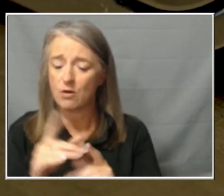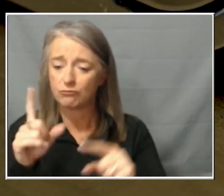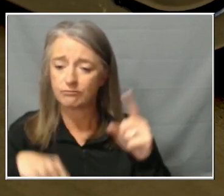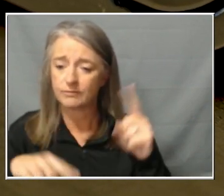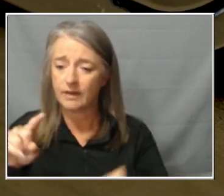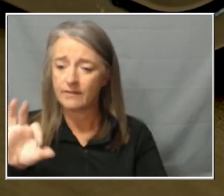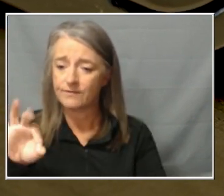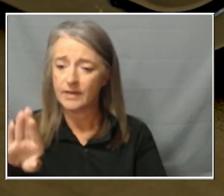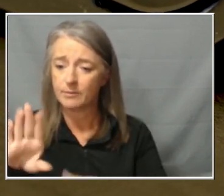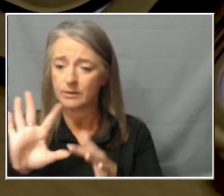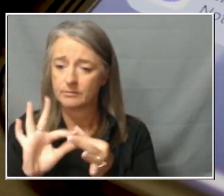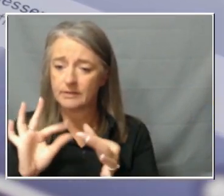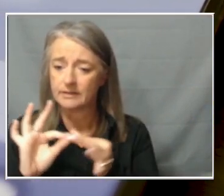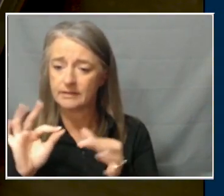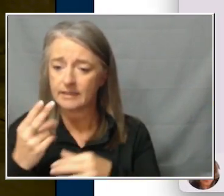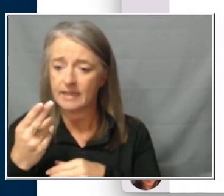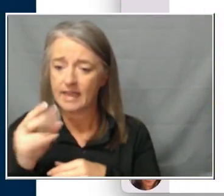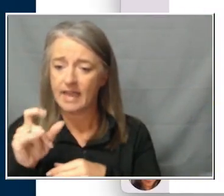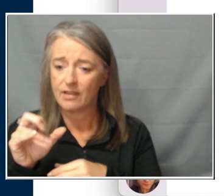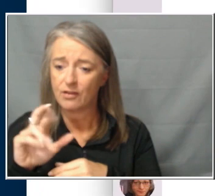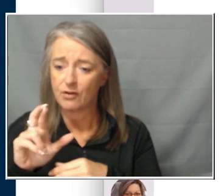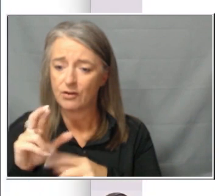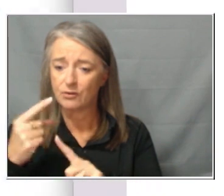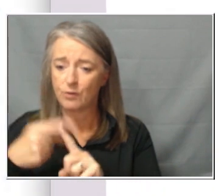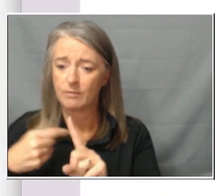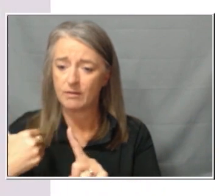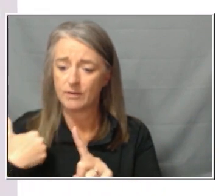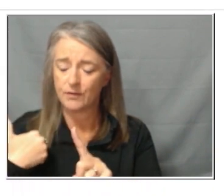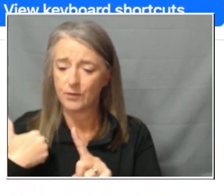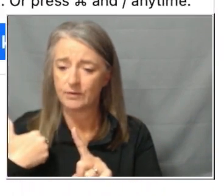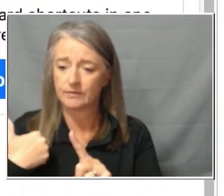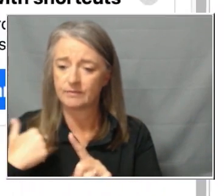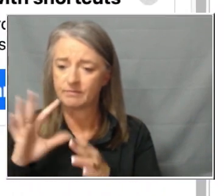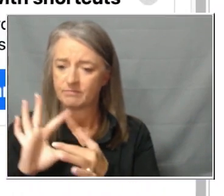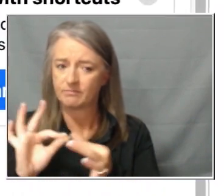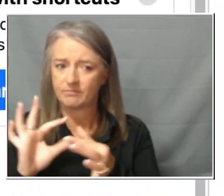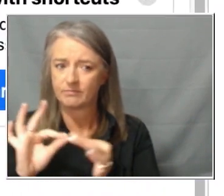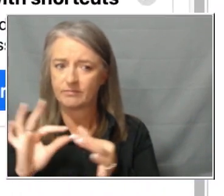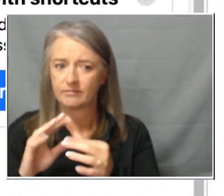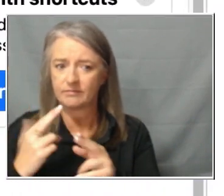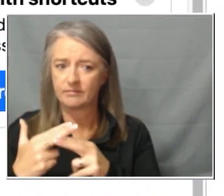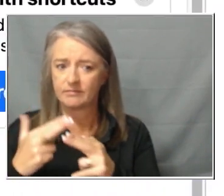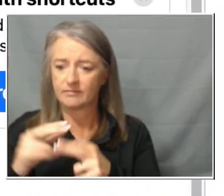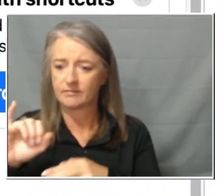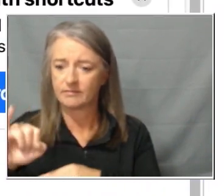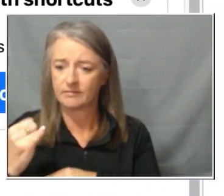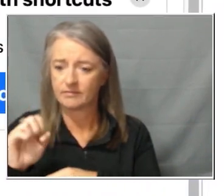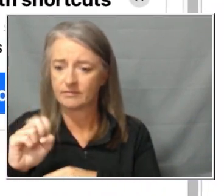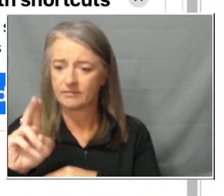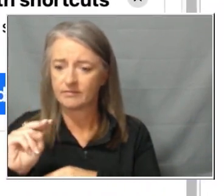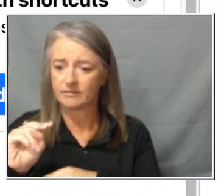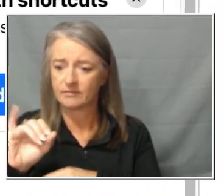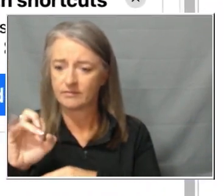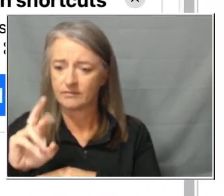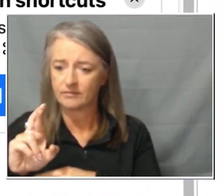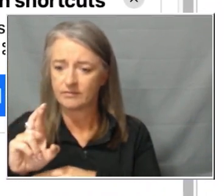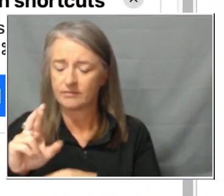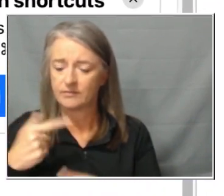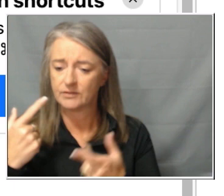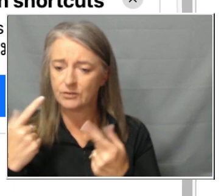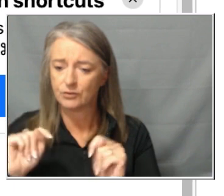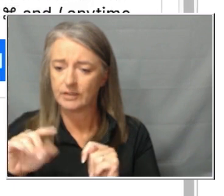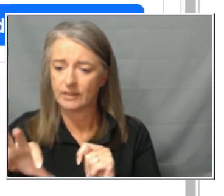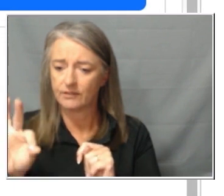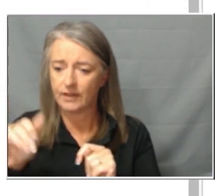Facebook message Heather received just a month earlier. And I get a message and it says, "My name is Jennifer. I'm trying to find